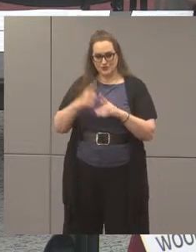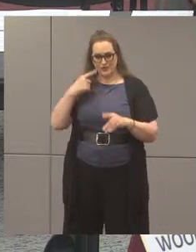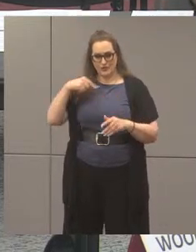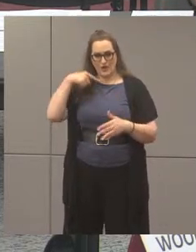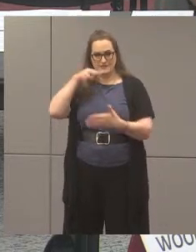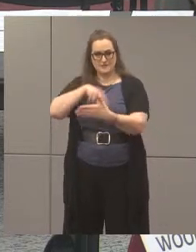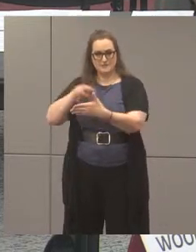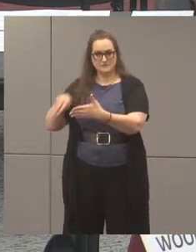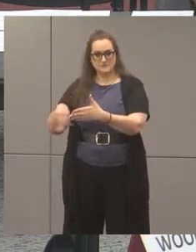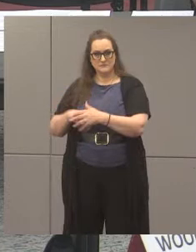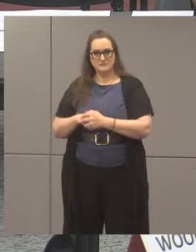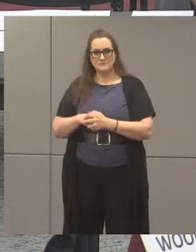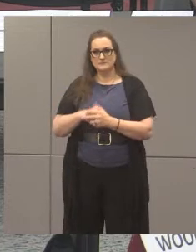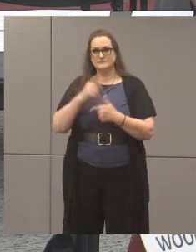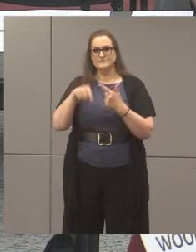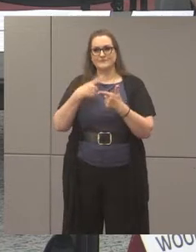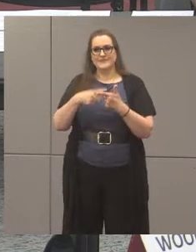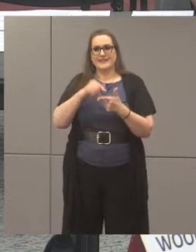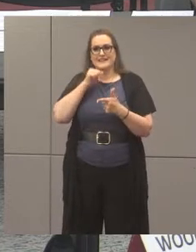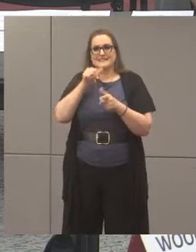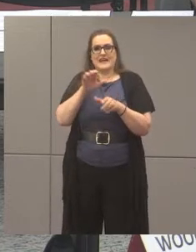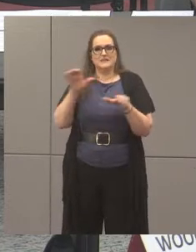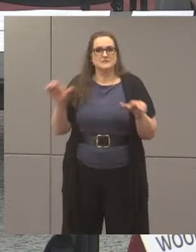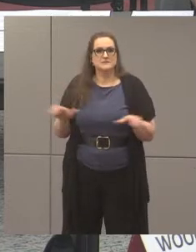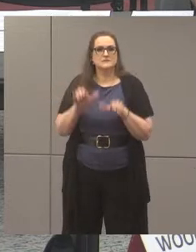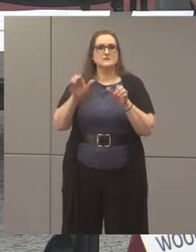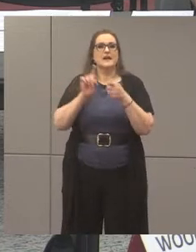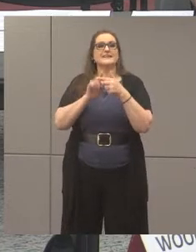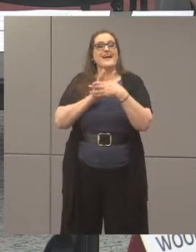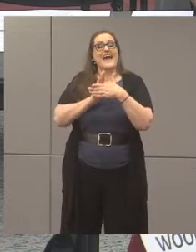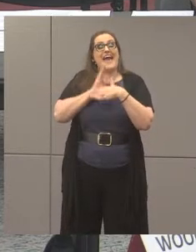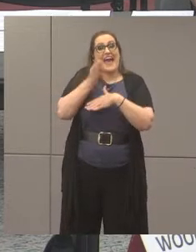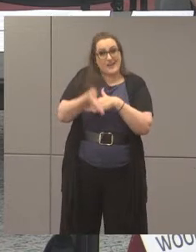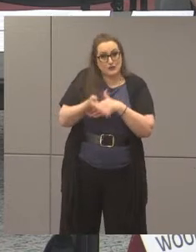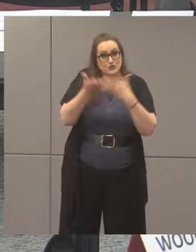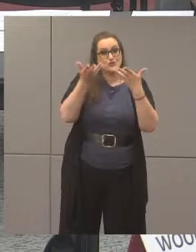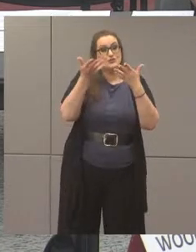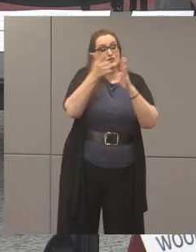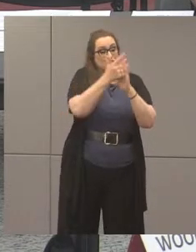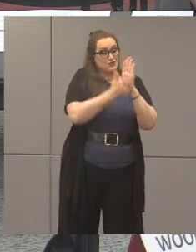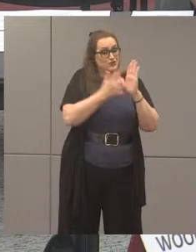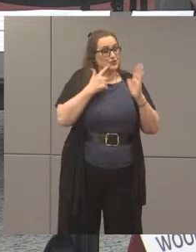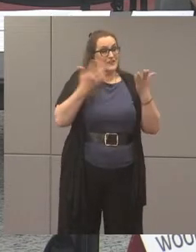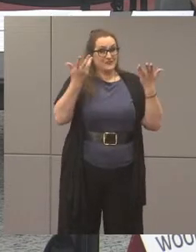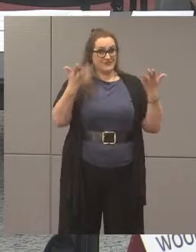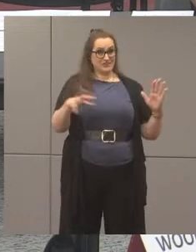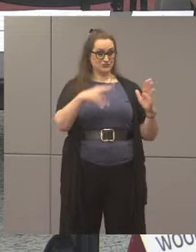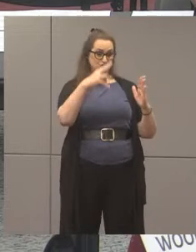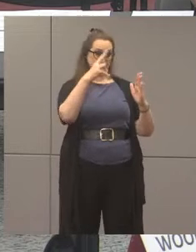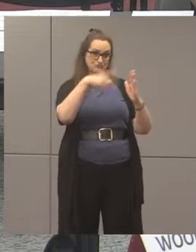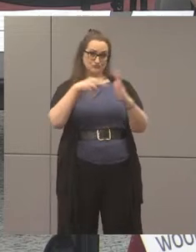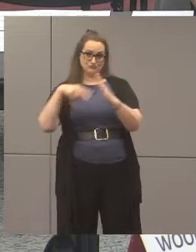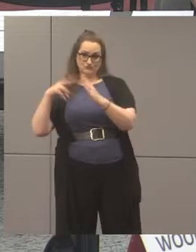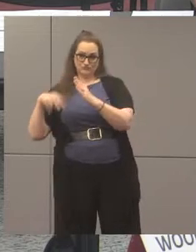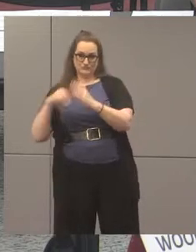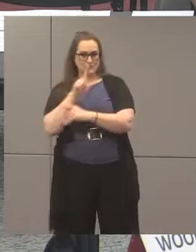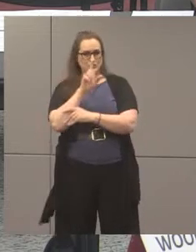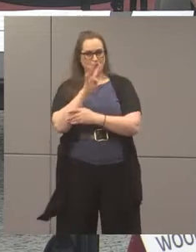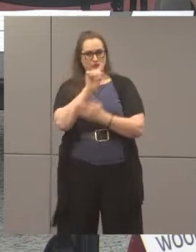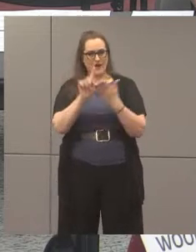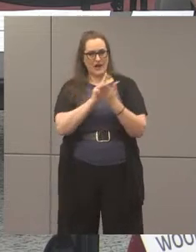then it's not executed until after the attorney takes a look at it. 24 hours is not